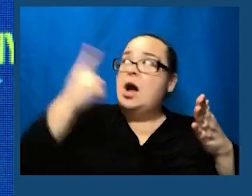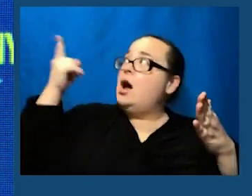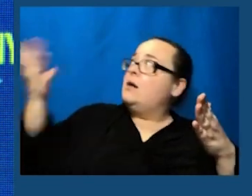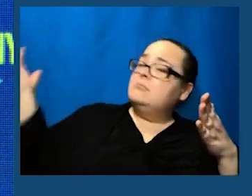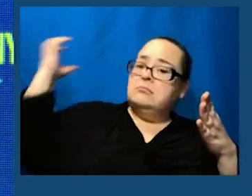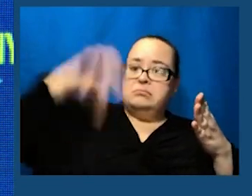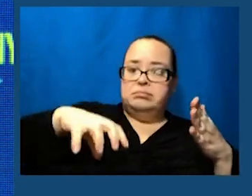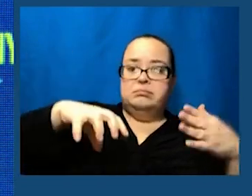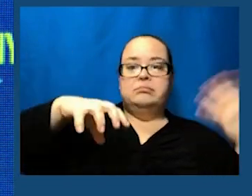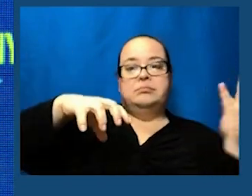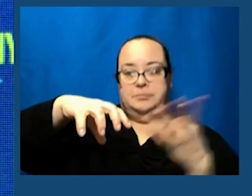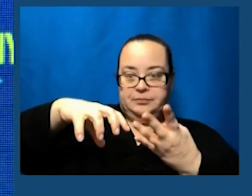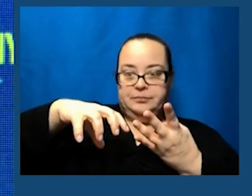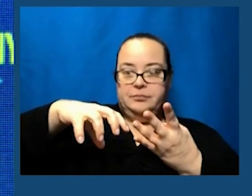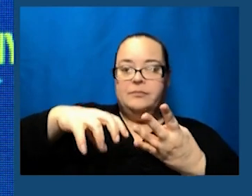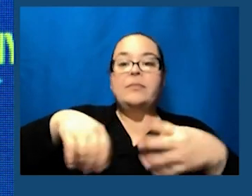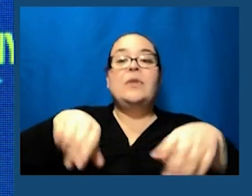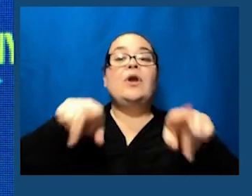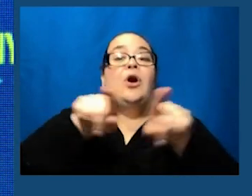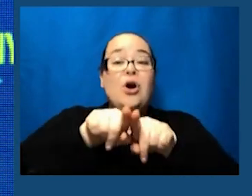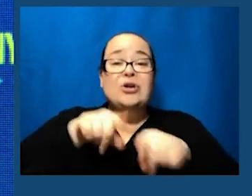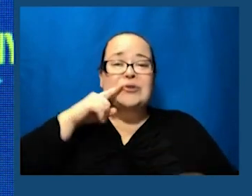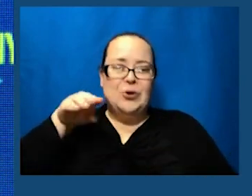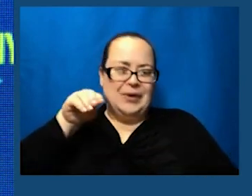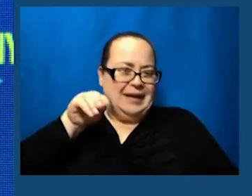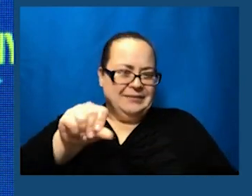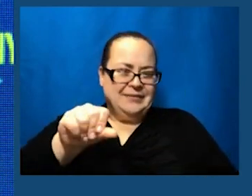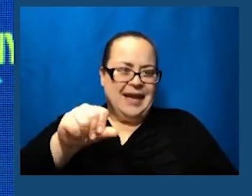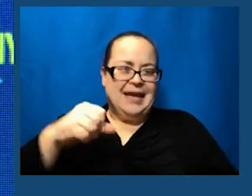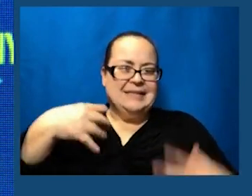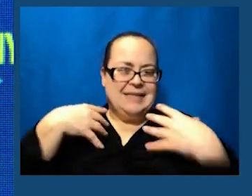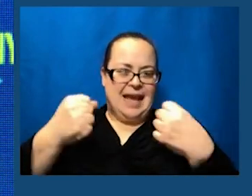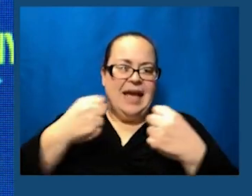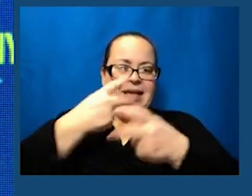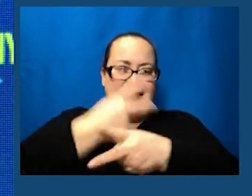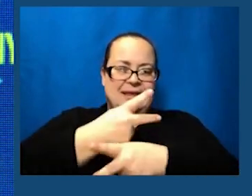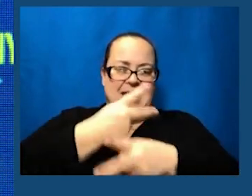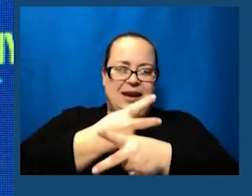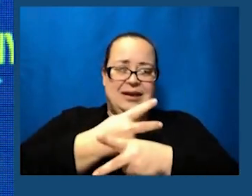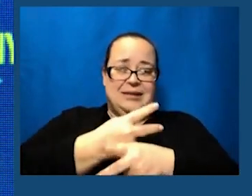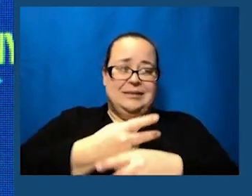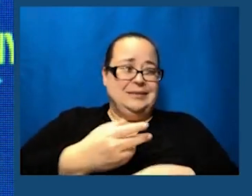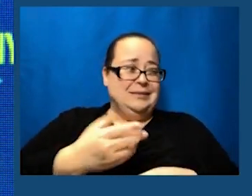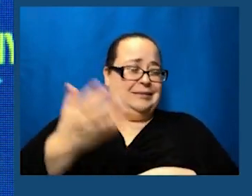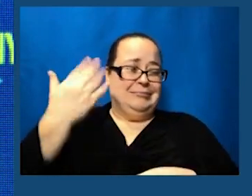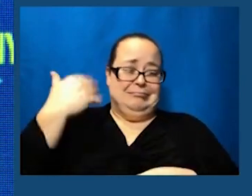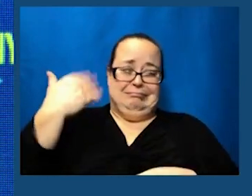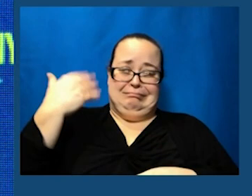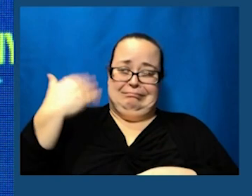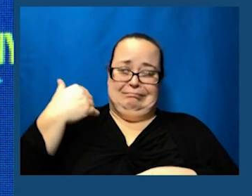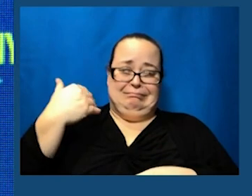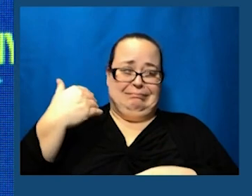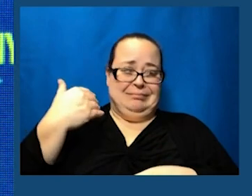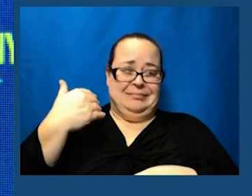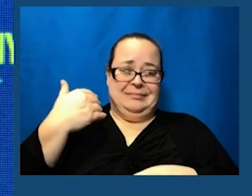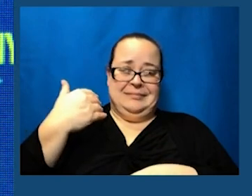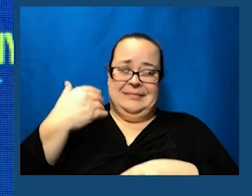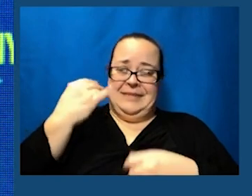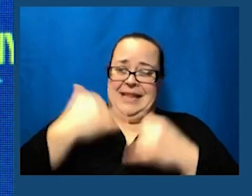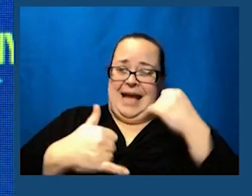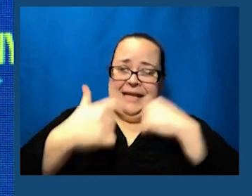in healthcare. I mean, I think the last time a hospital was built in this region was maybe 1895 or